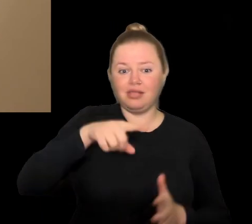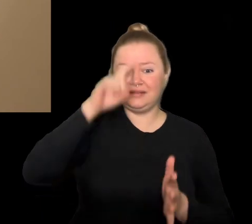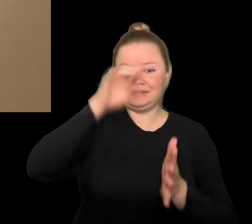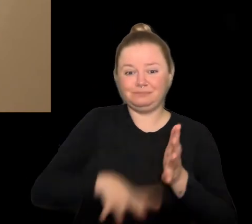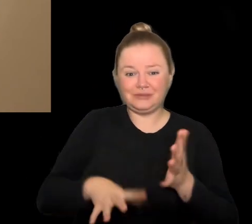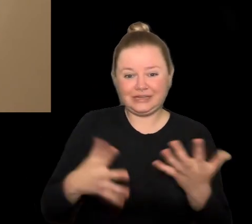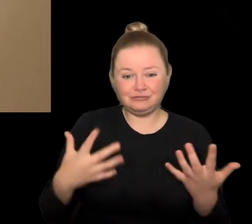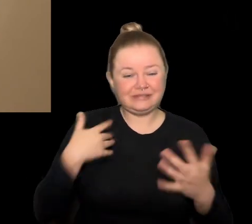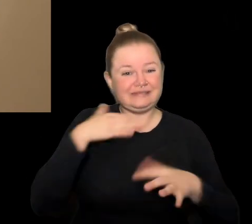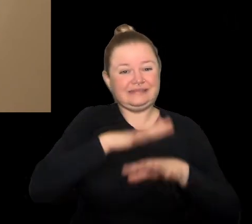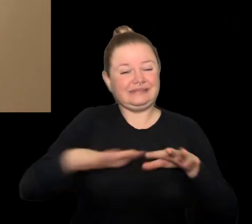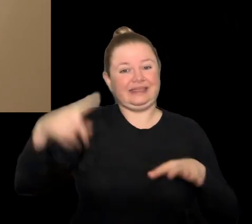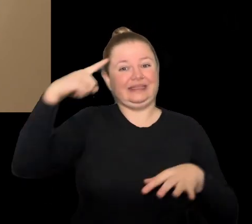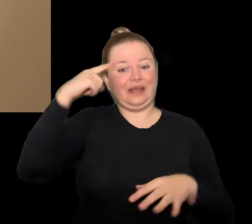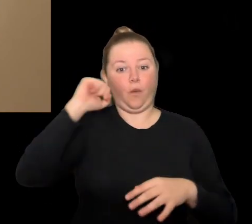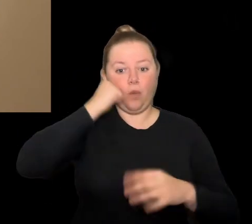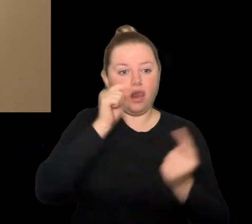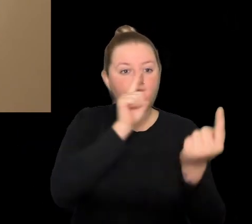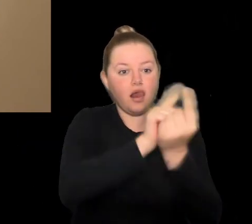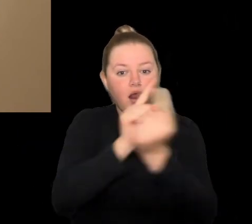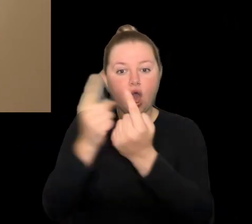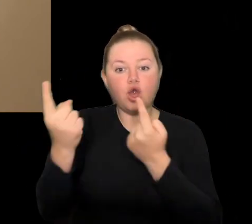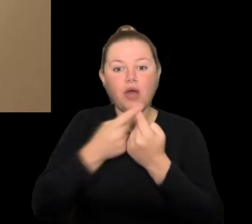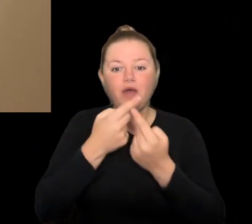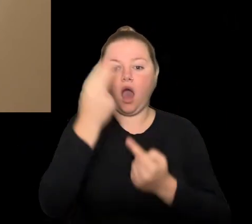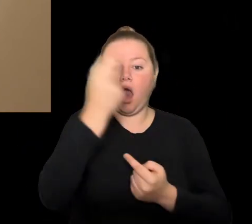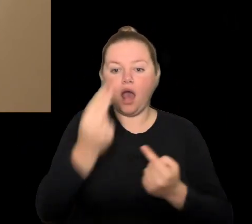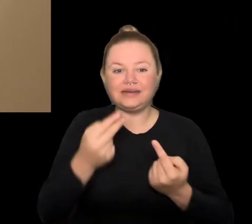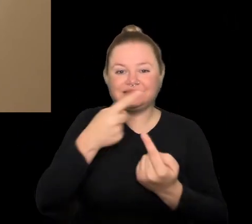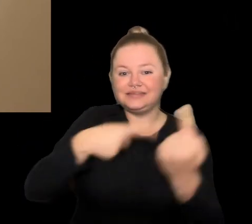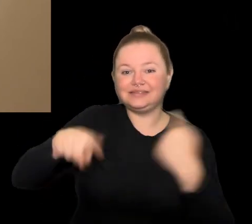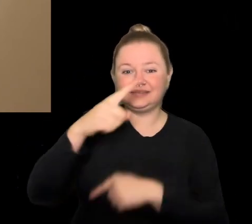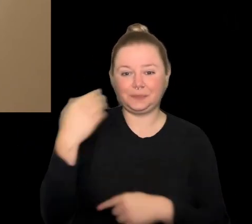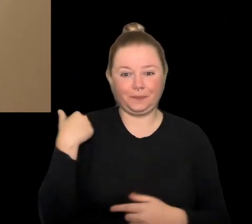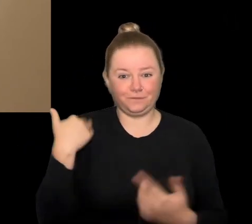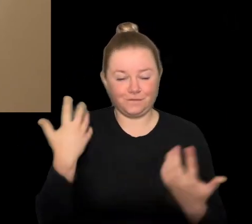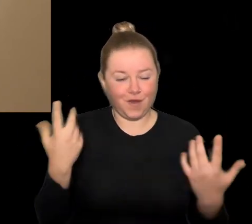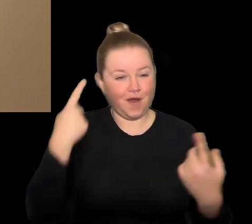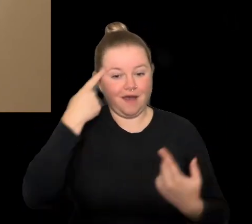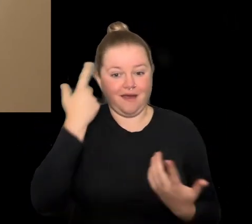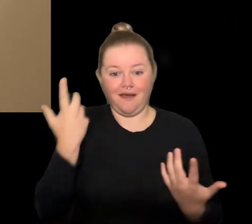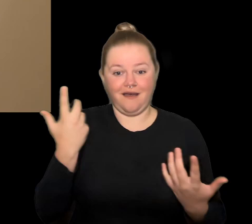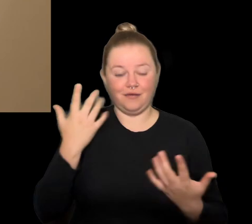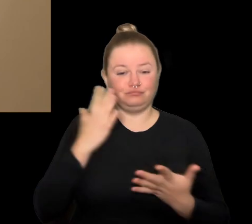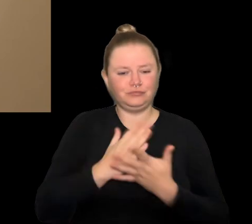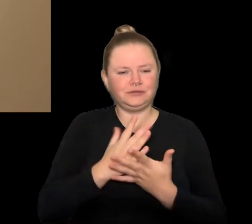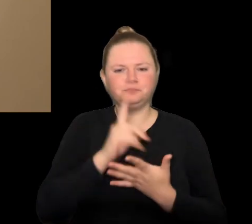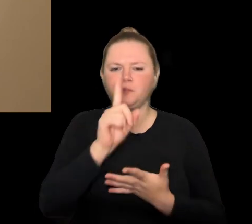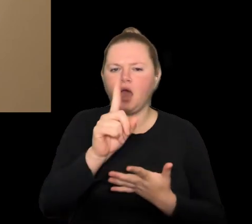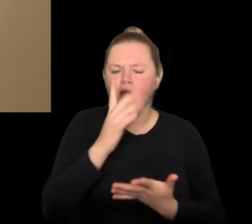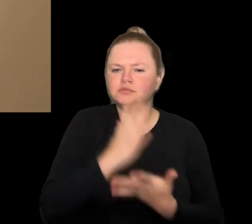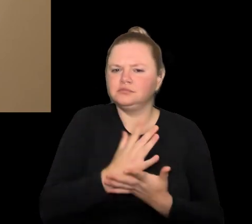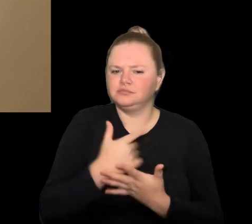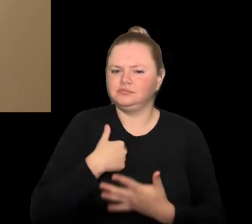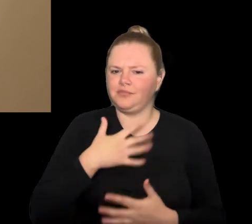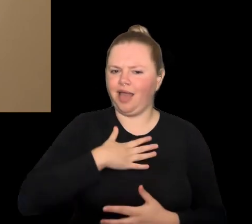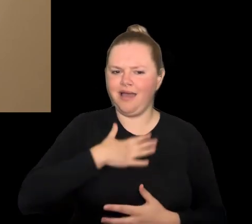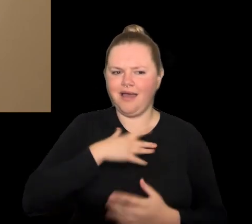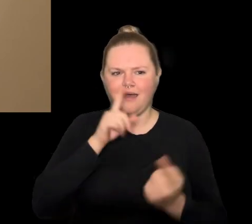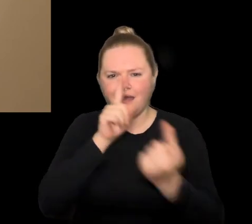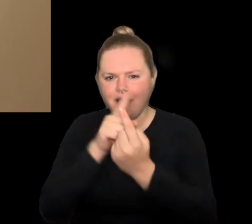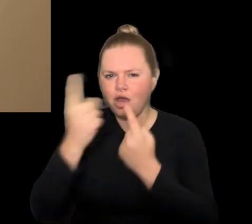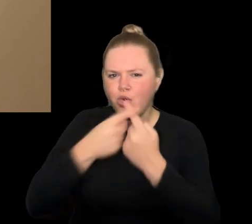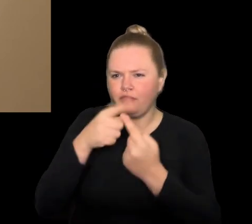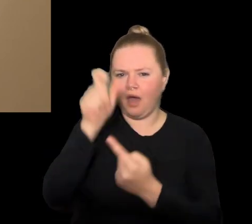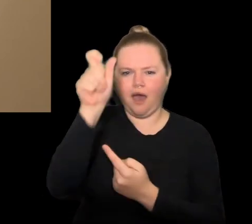I would have met up with any other artists before, but I really liked meeting